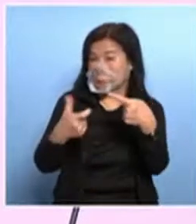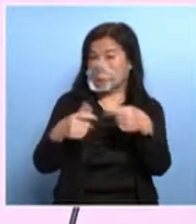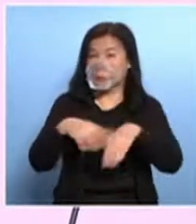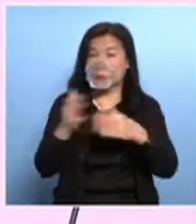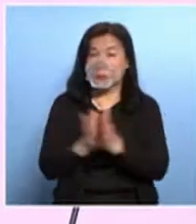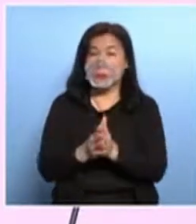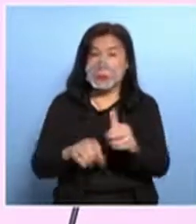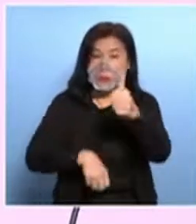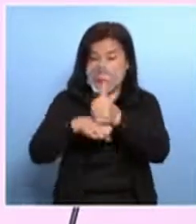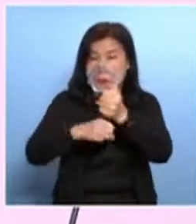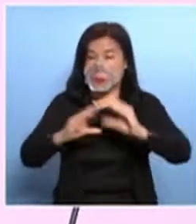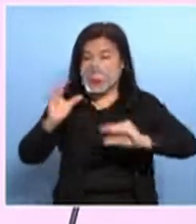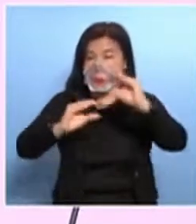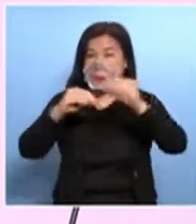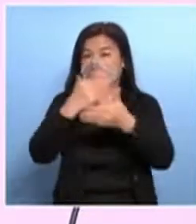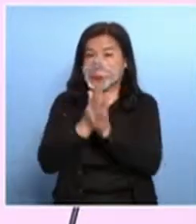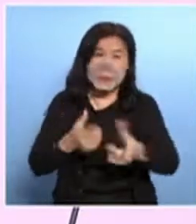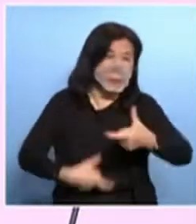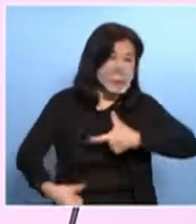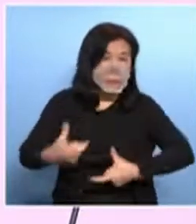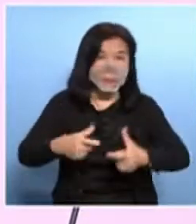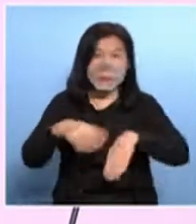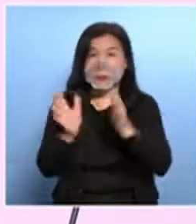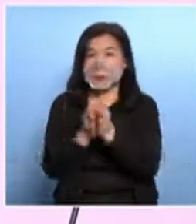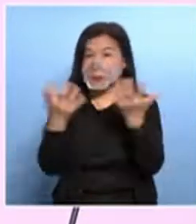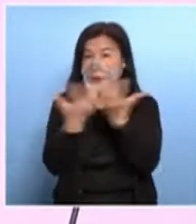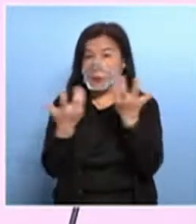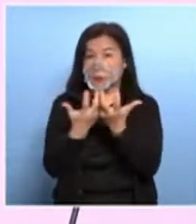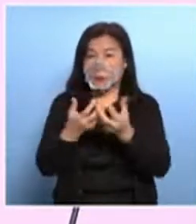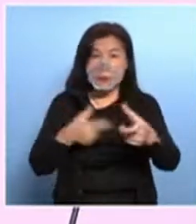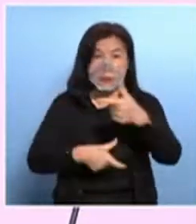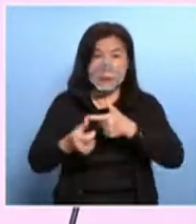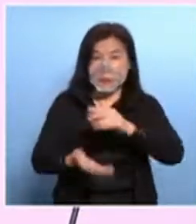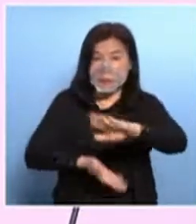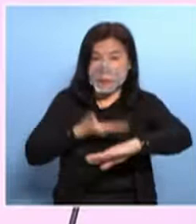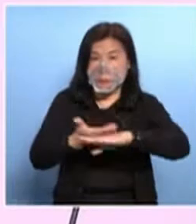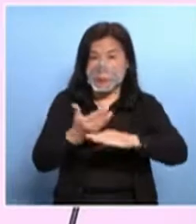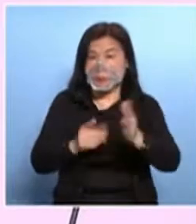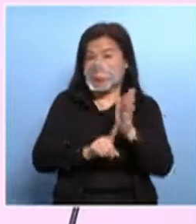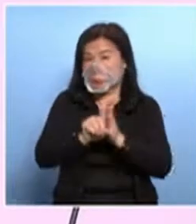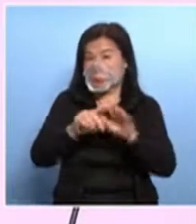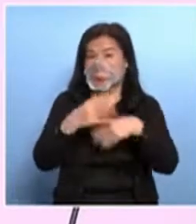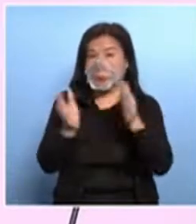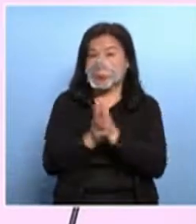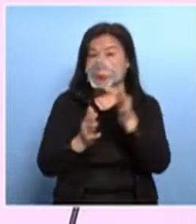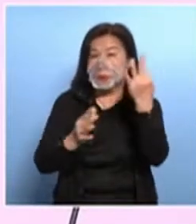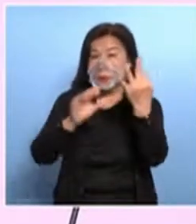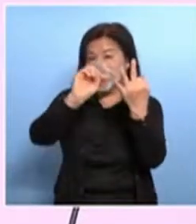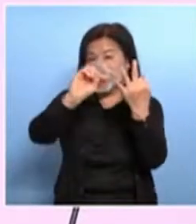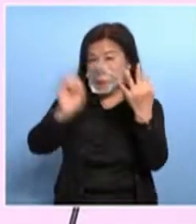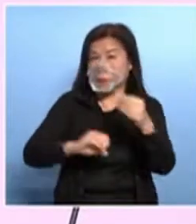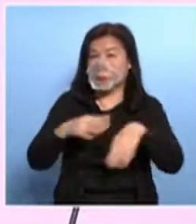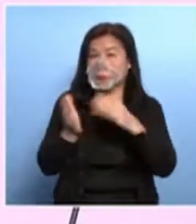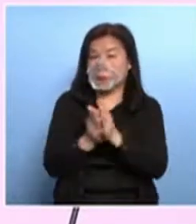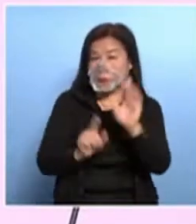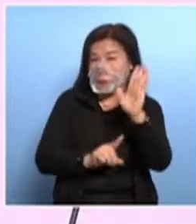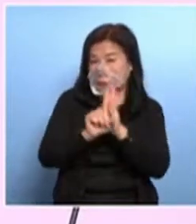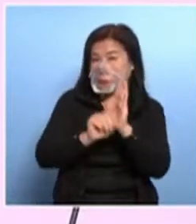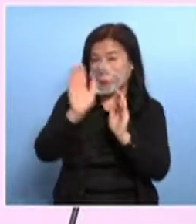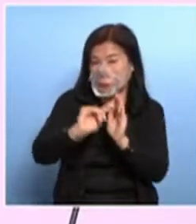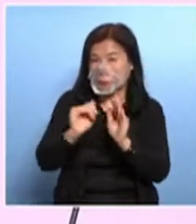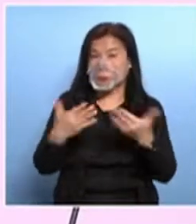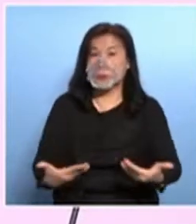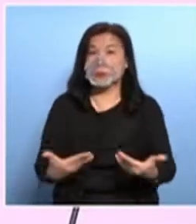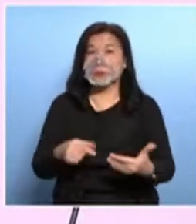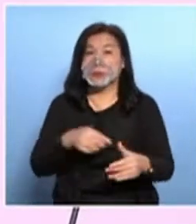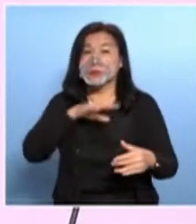over $170 billion mentioned in the budget, together with the spending in infrastructure projects and other items, will have a fiscal stimulus effect of